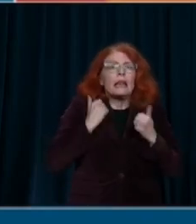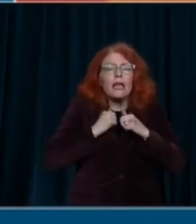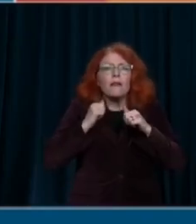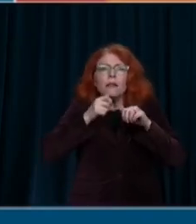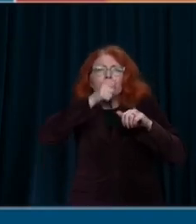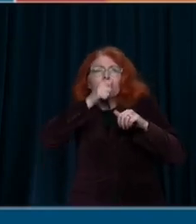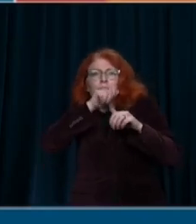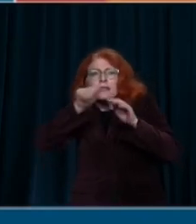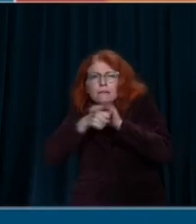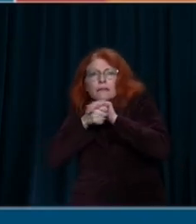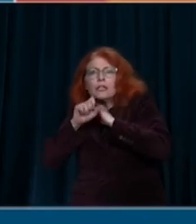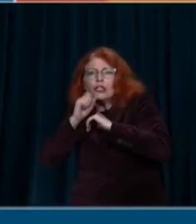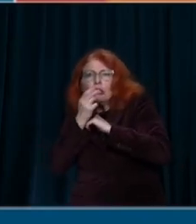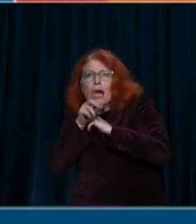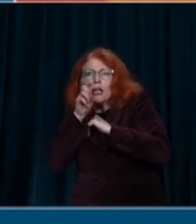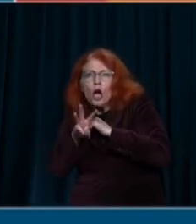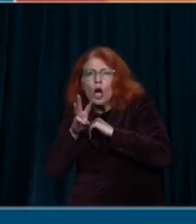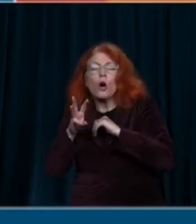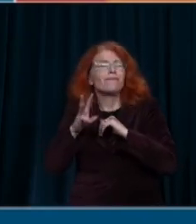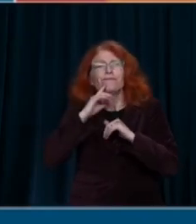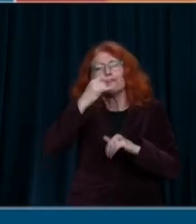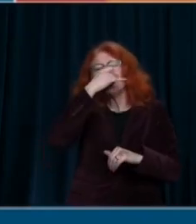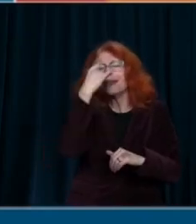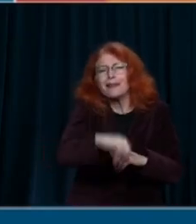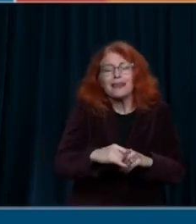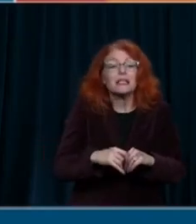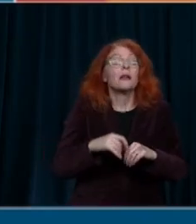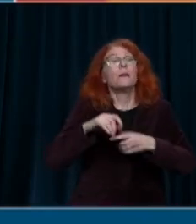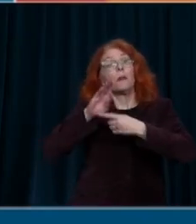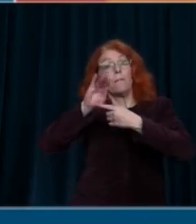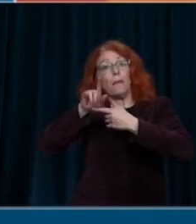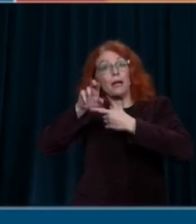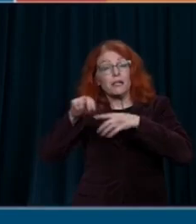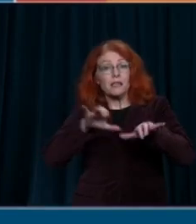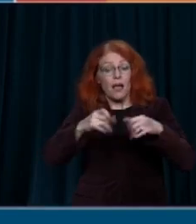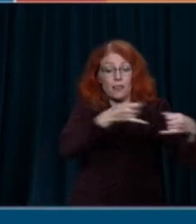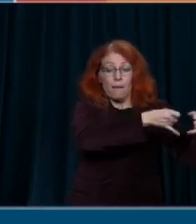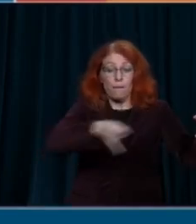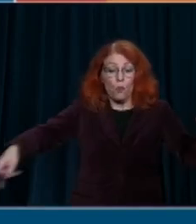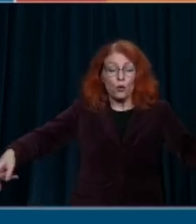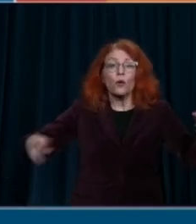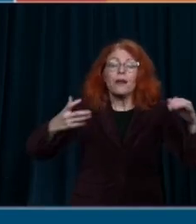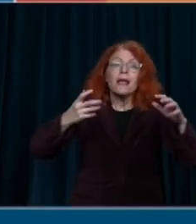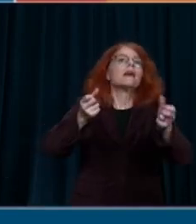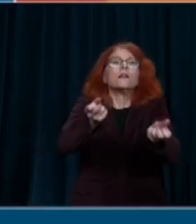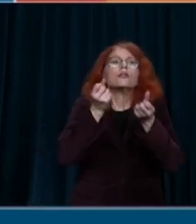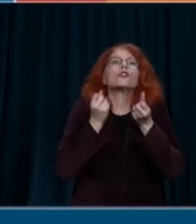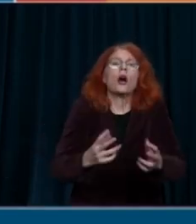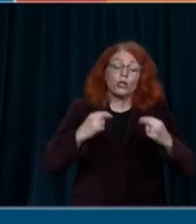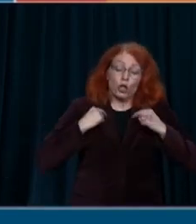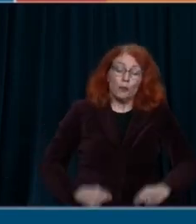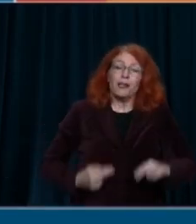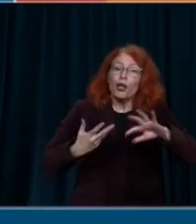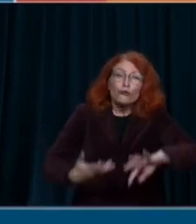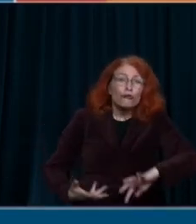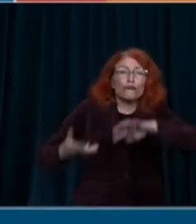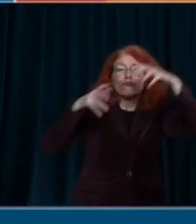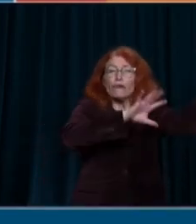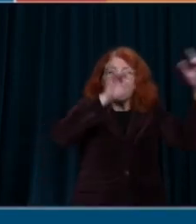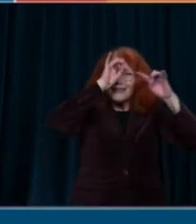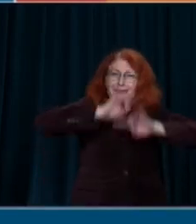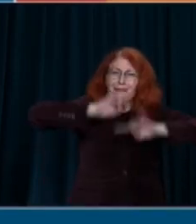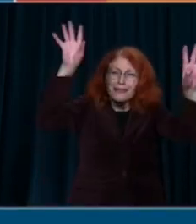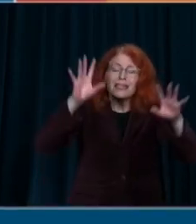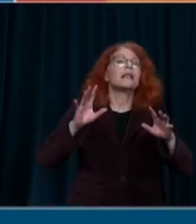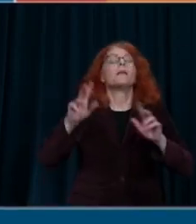is ridiculous. But I will say that what Biden has done at our border has created a humanitarian crisis. People do